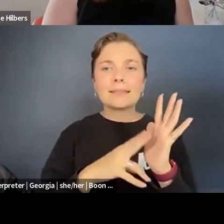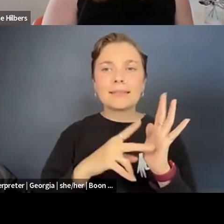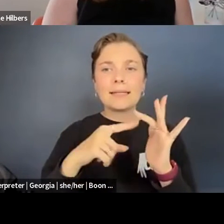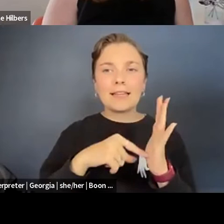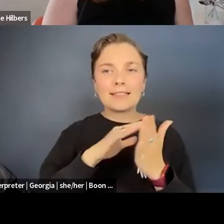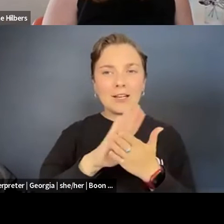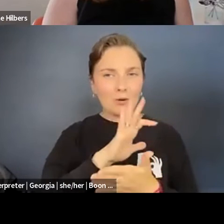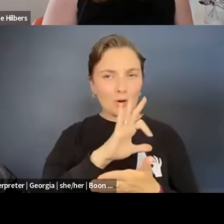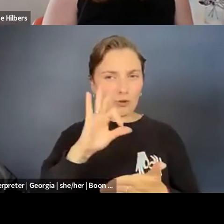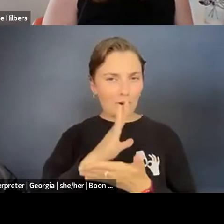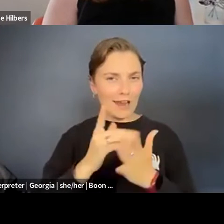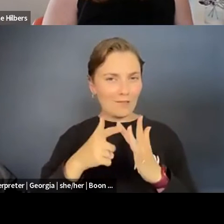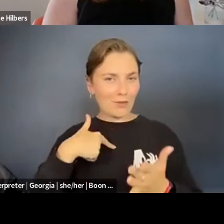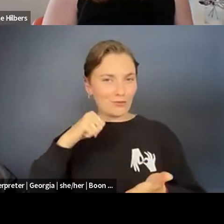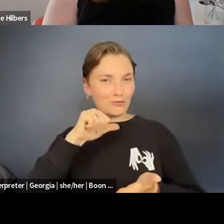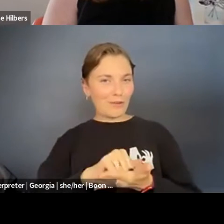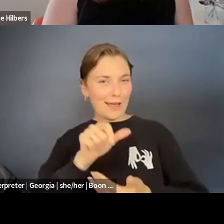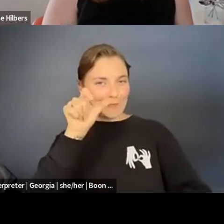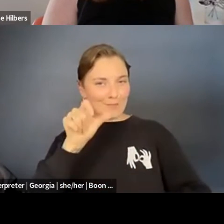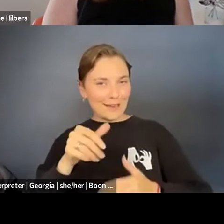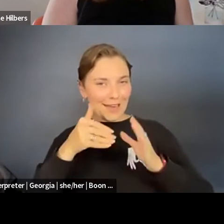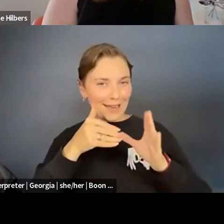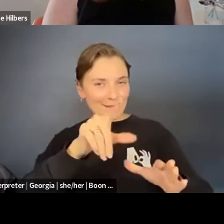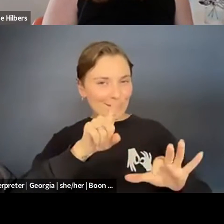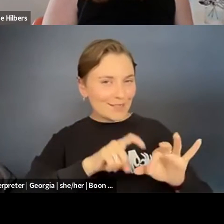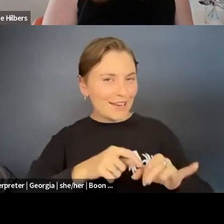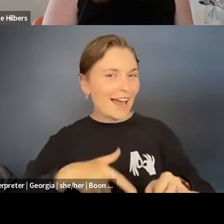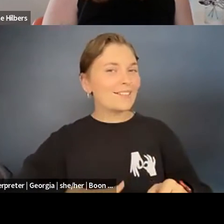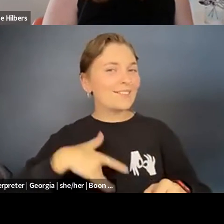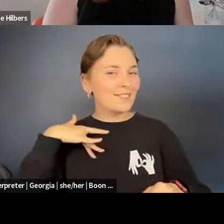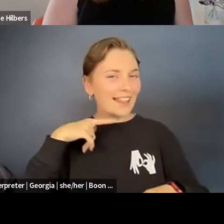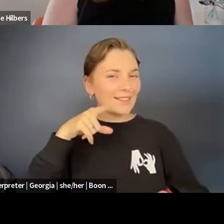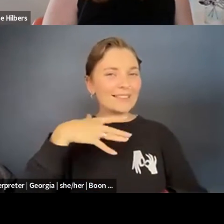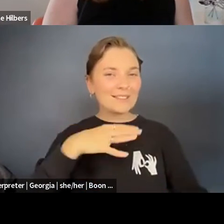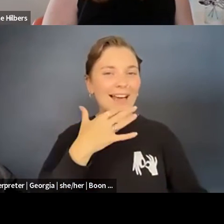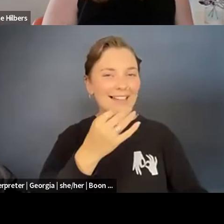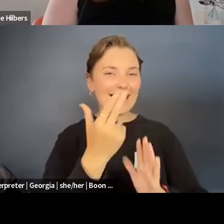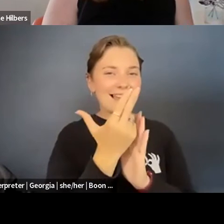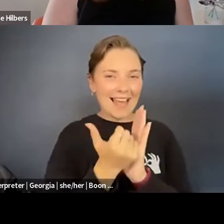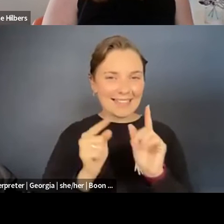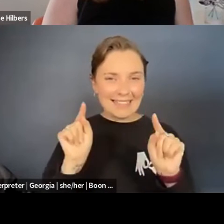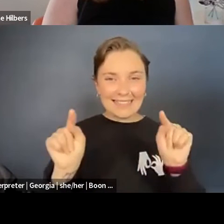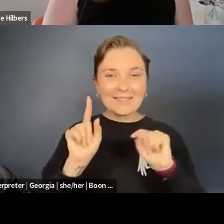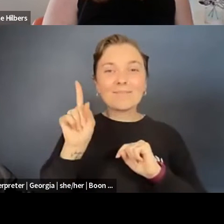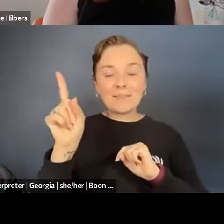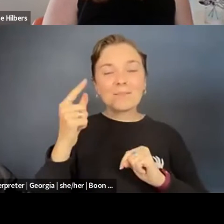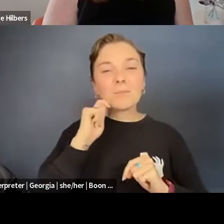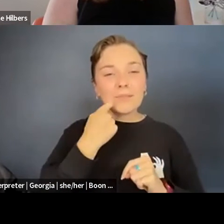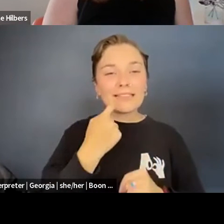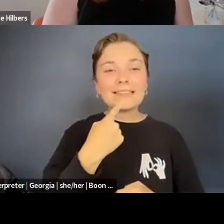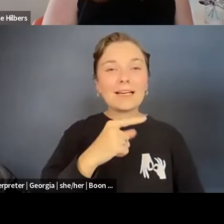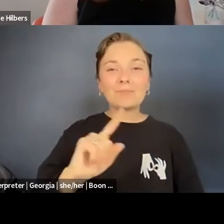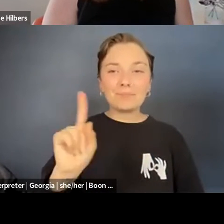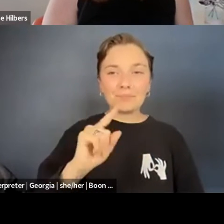I'm not sure if I'm the right person to answer that question. Actually, I think you probably need to ask one of the artists. But what I would say is that I